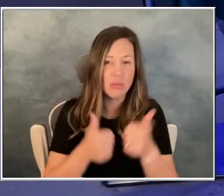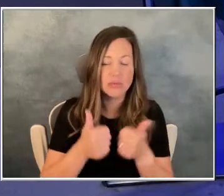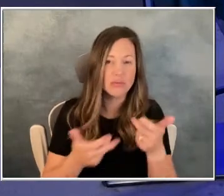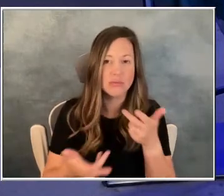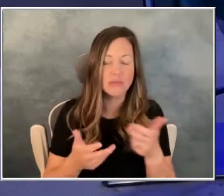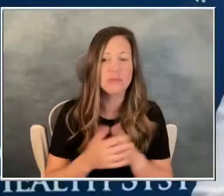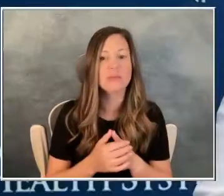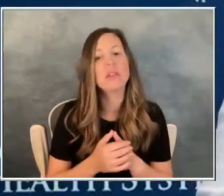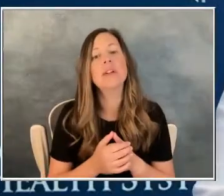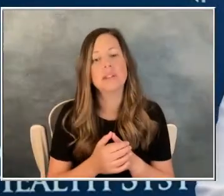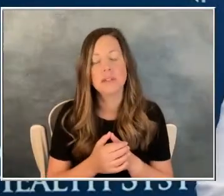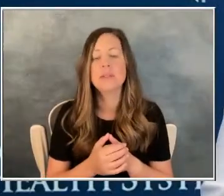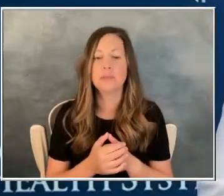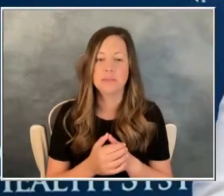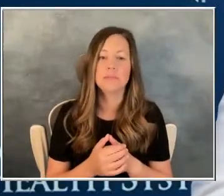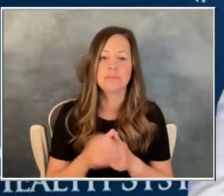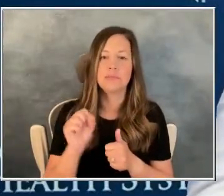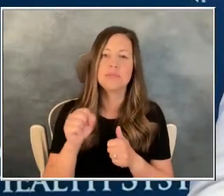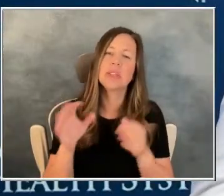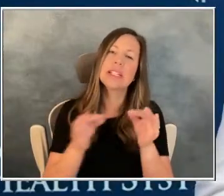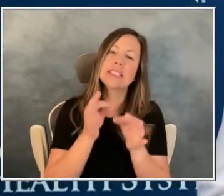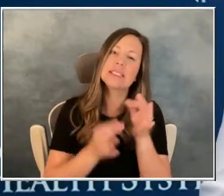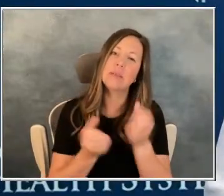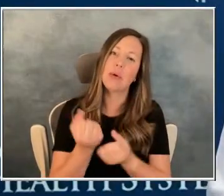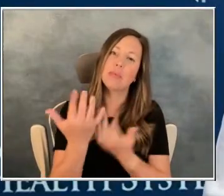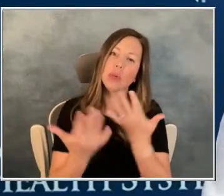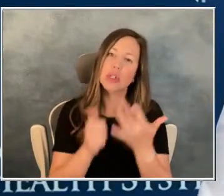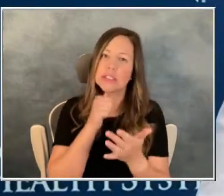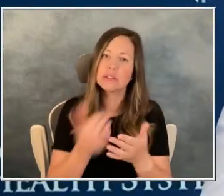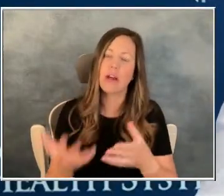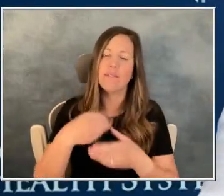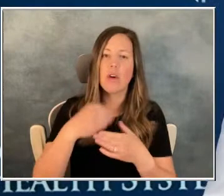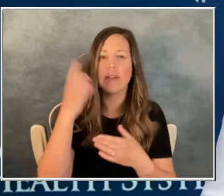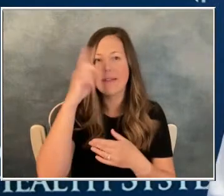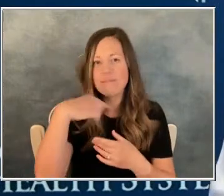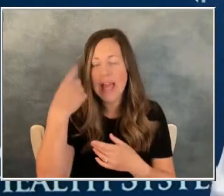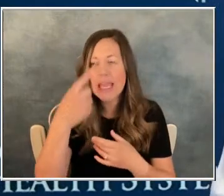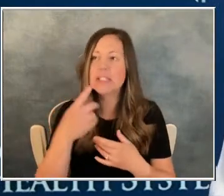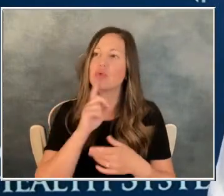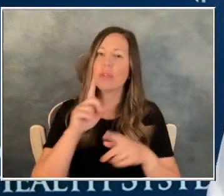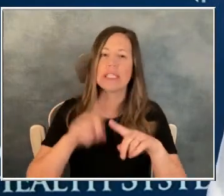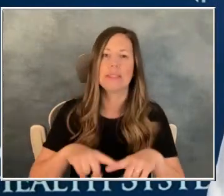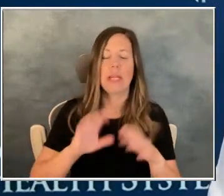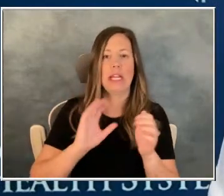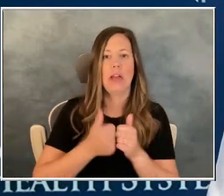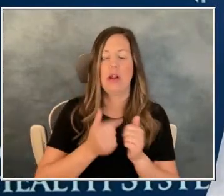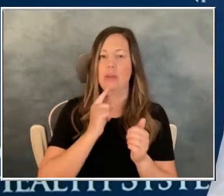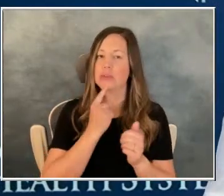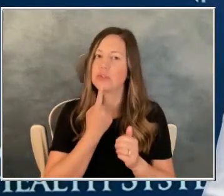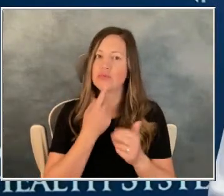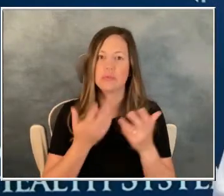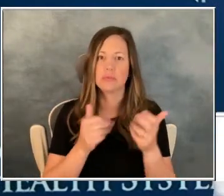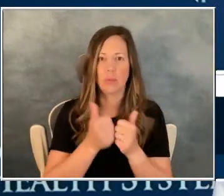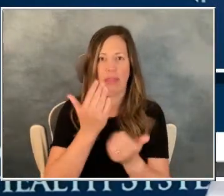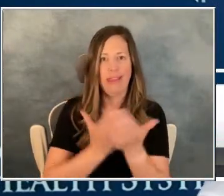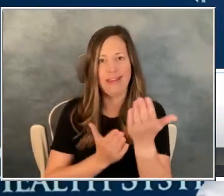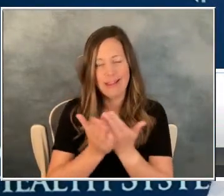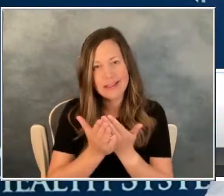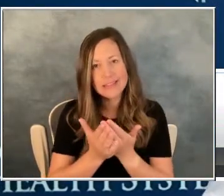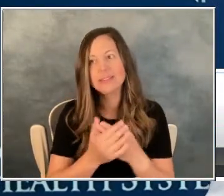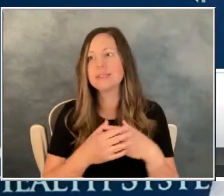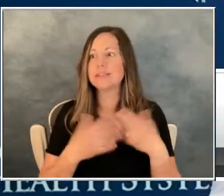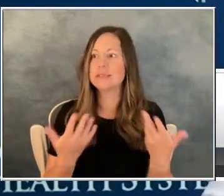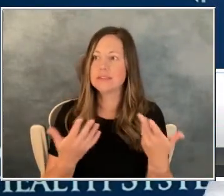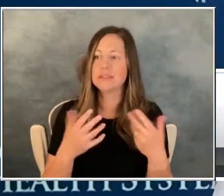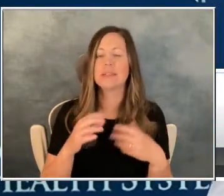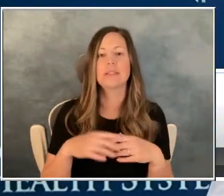the simple burns not involving the face, depending on how extensive with the hands, genitalia.